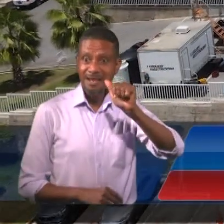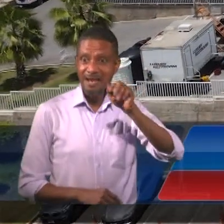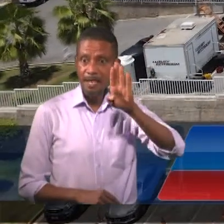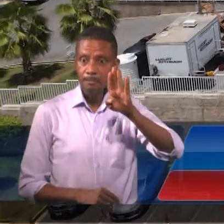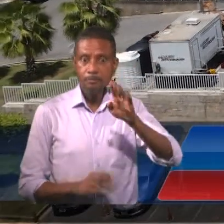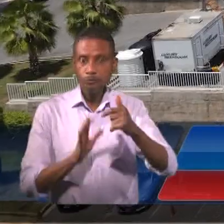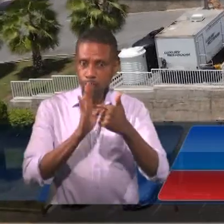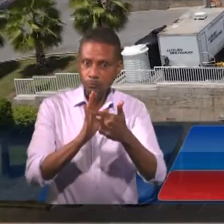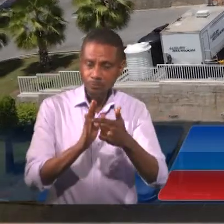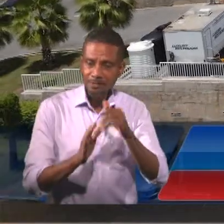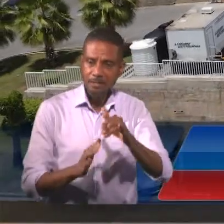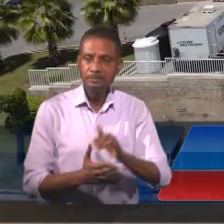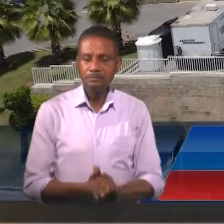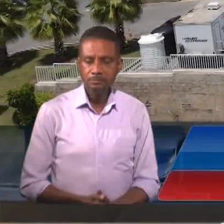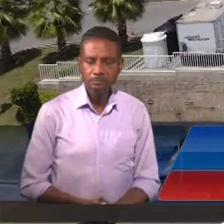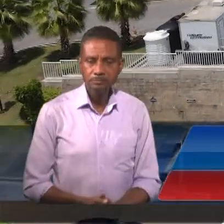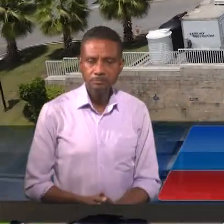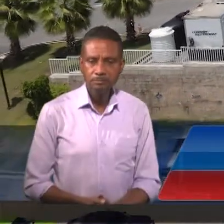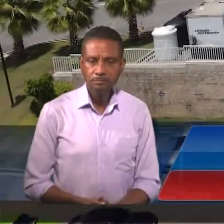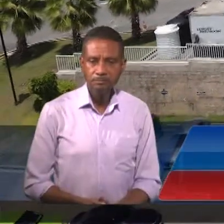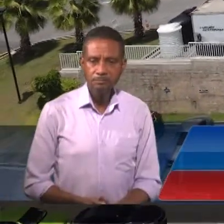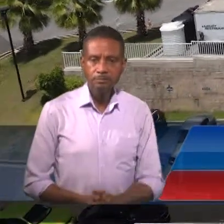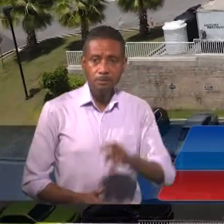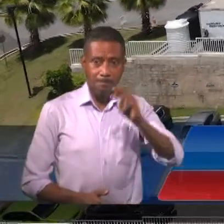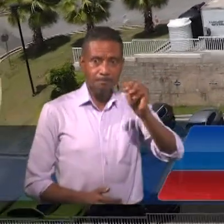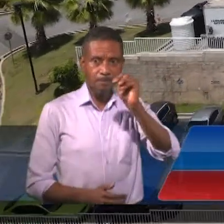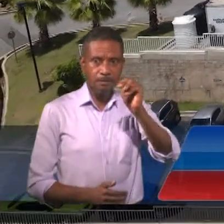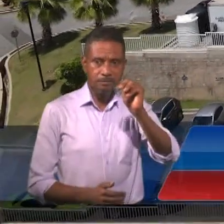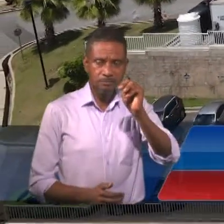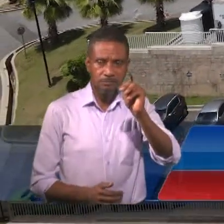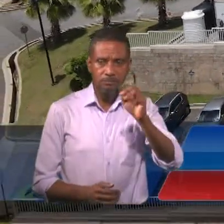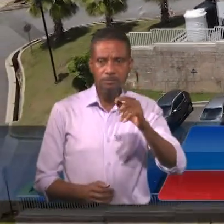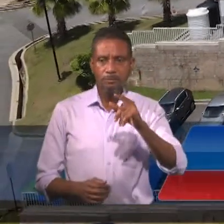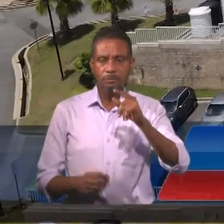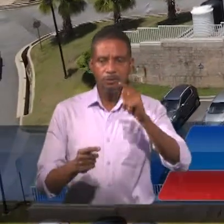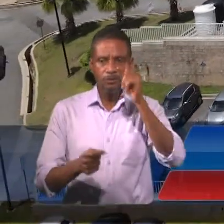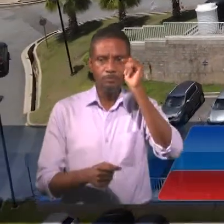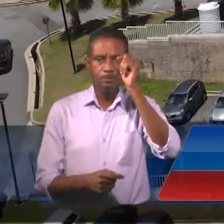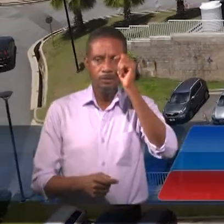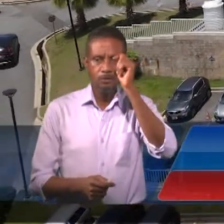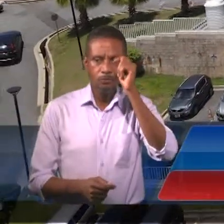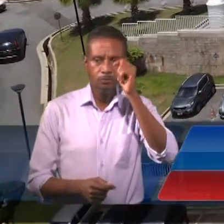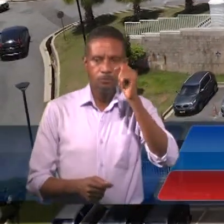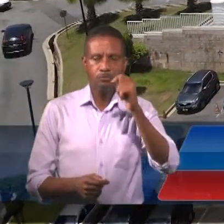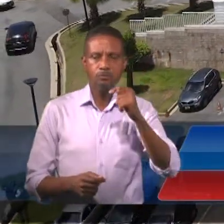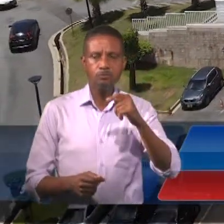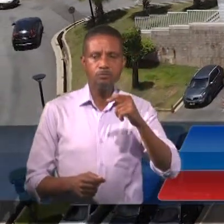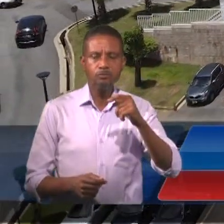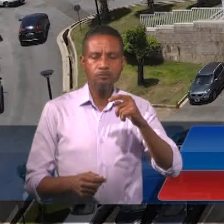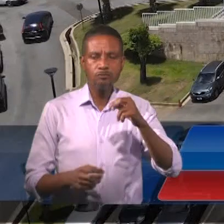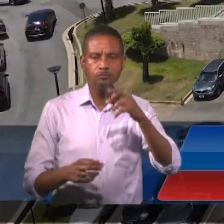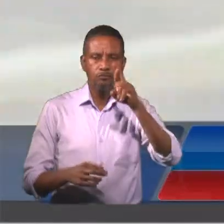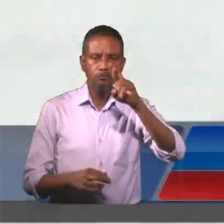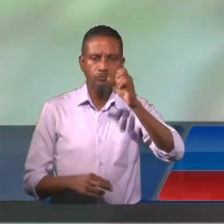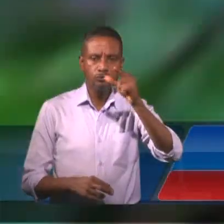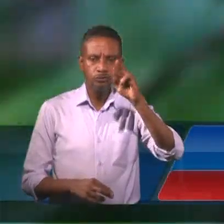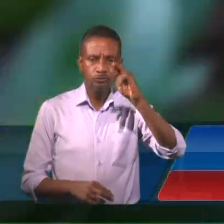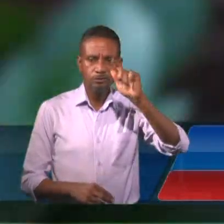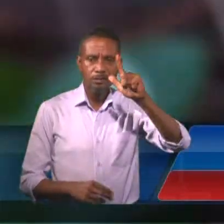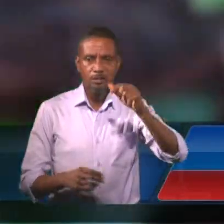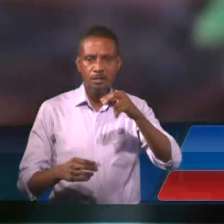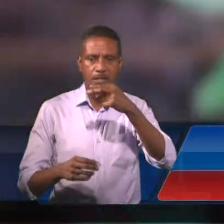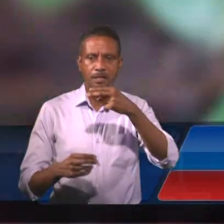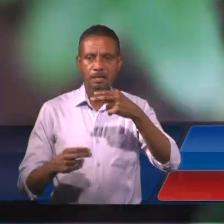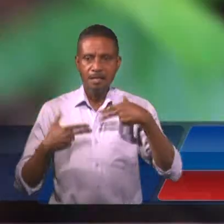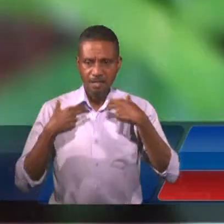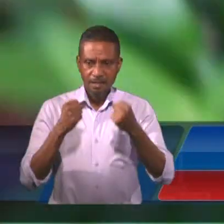Monday, July 8th, the Tobago Regional Health Authority reported its first laboratory-confirmed case of dengue on the island. CARPHA notes